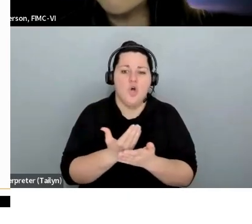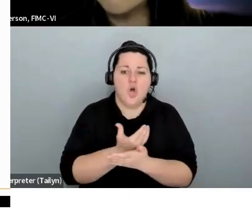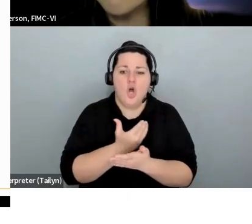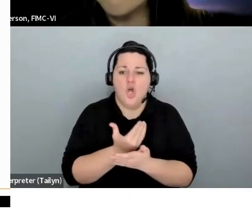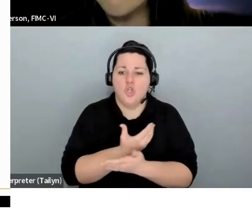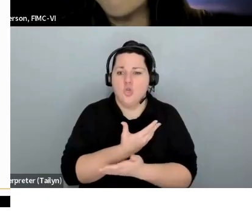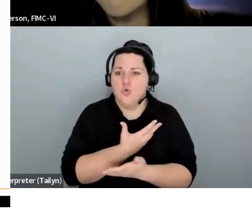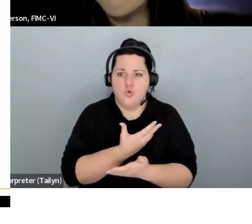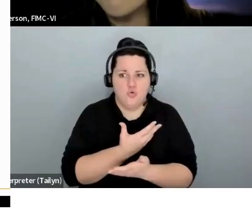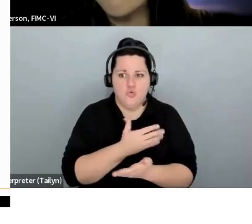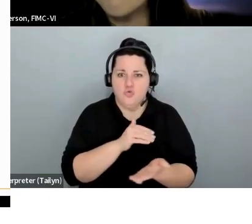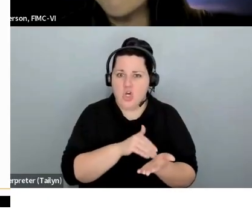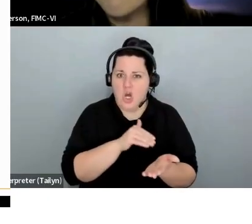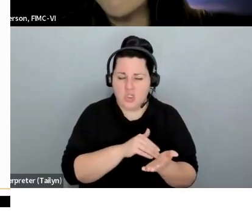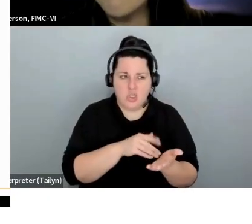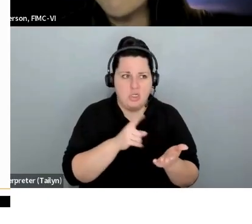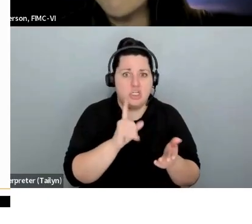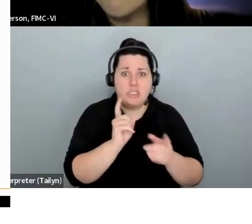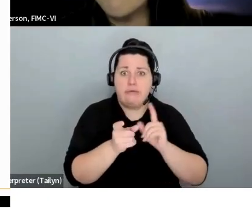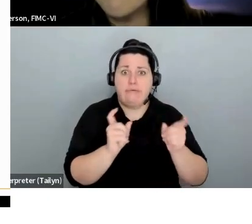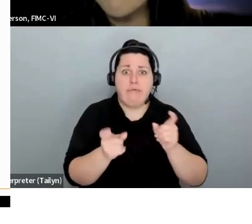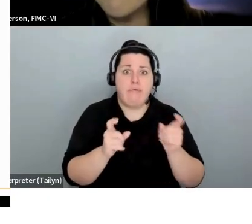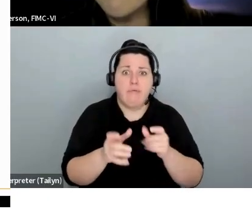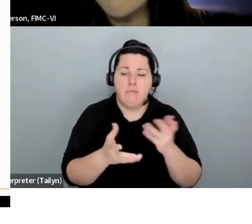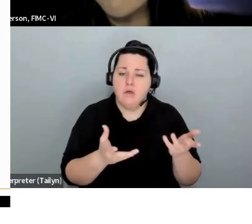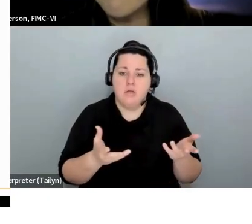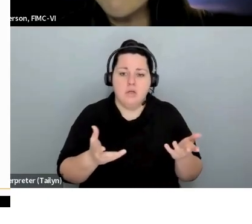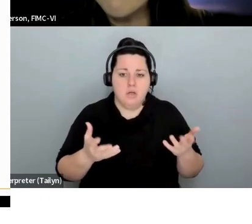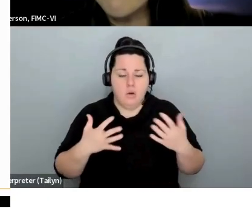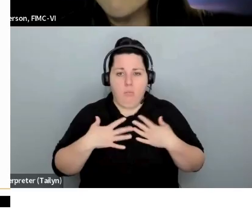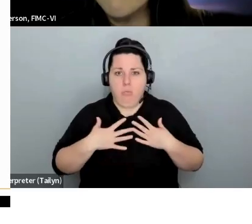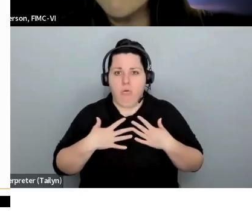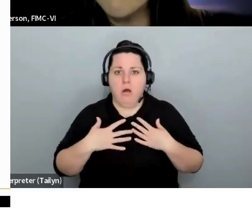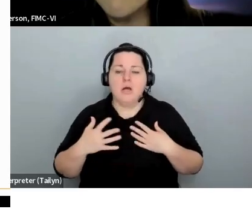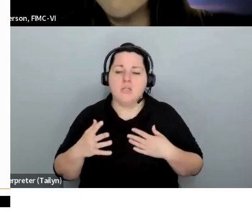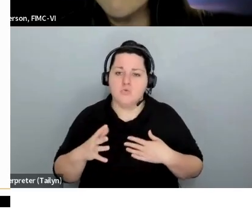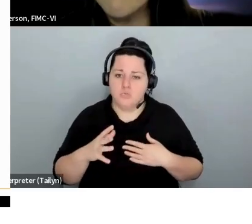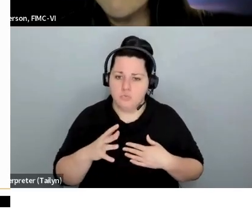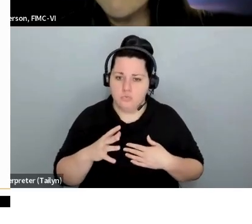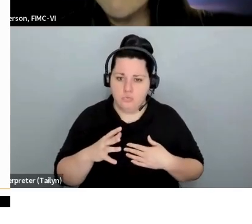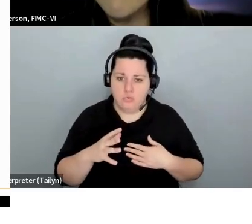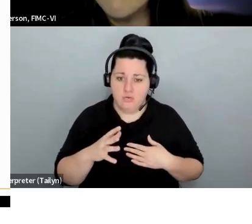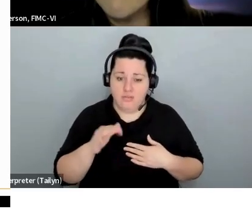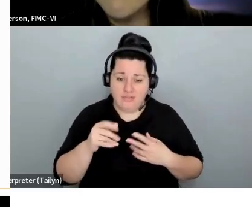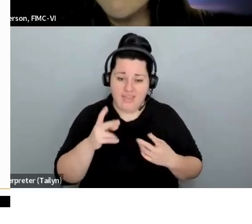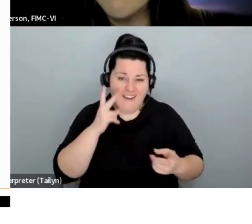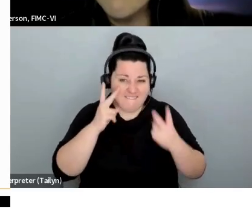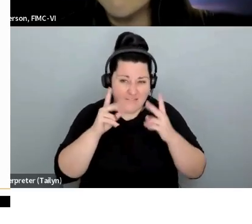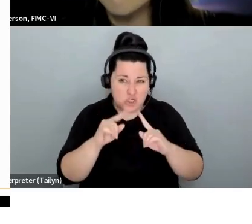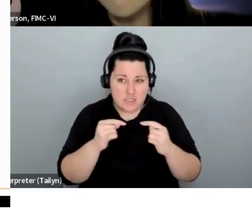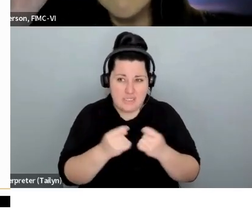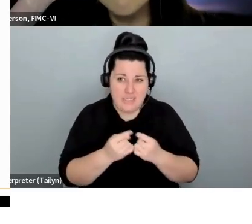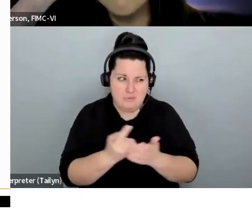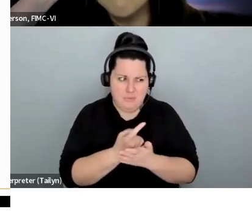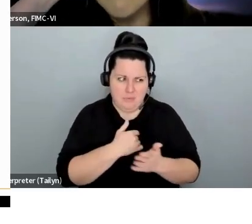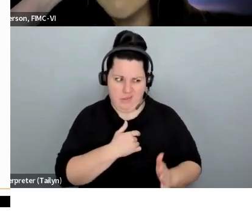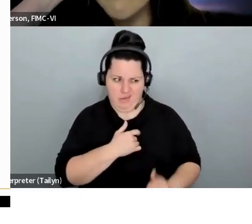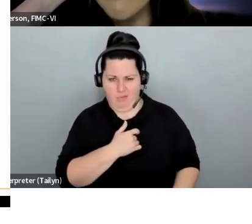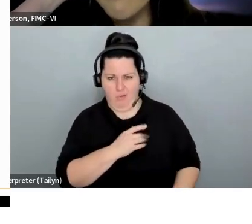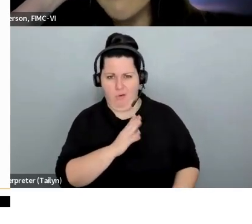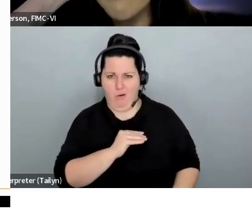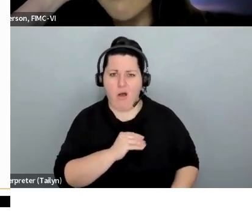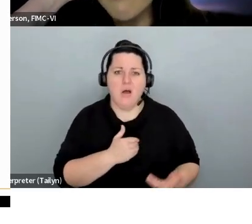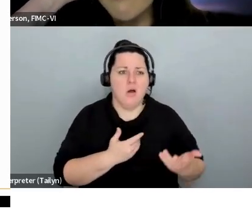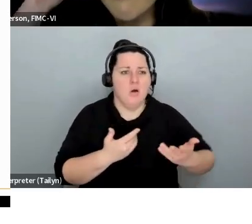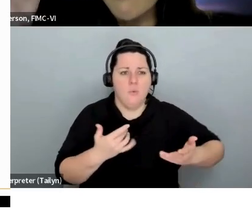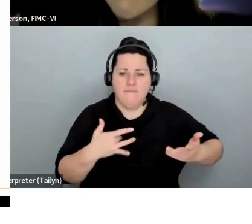like candy. And it's really, it's kind of, it's degrading to the vision team at some point because it's, we just feel like